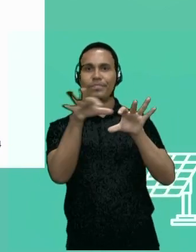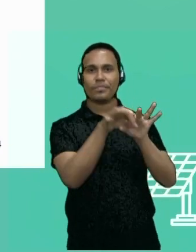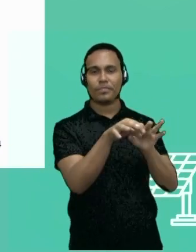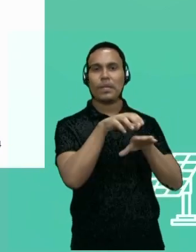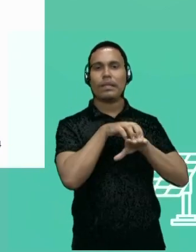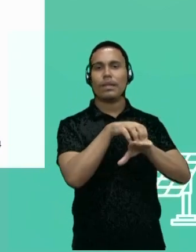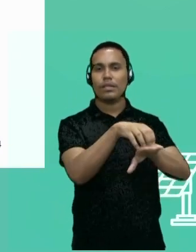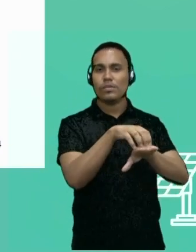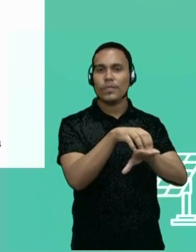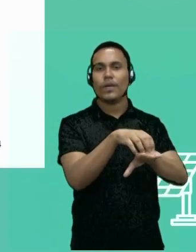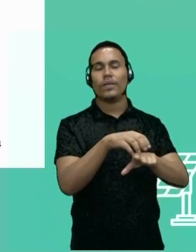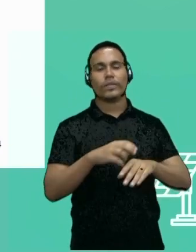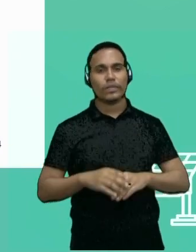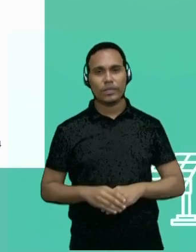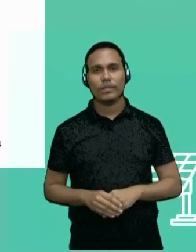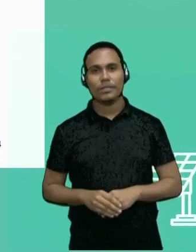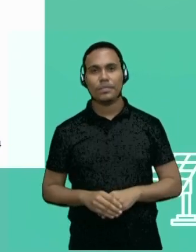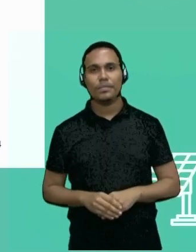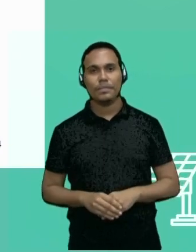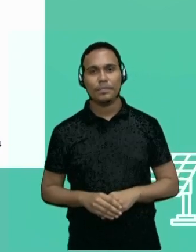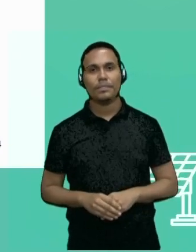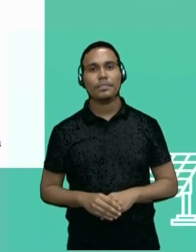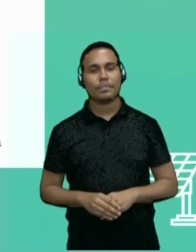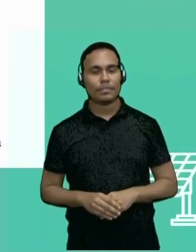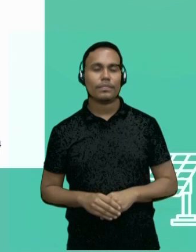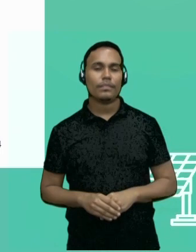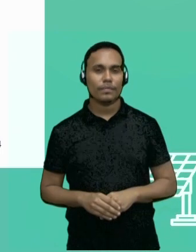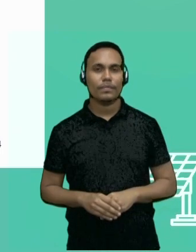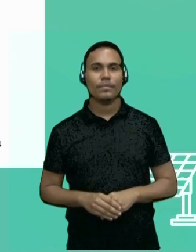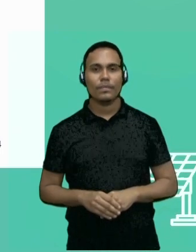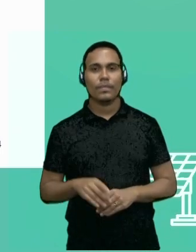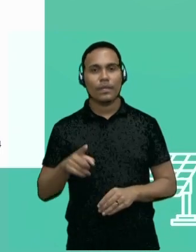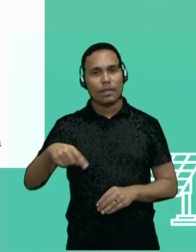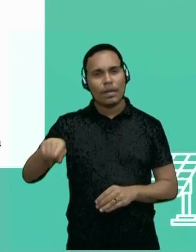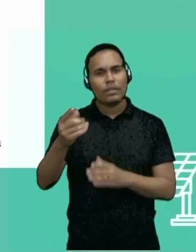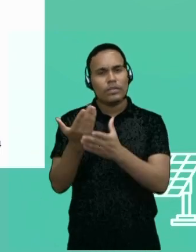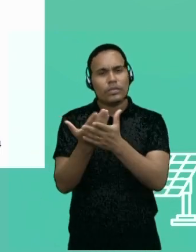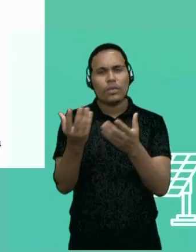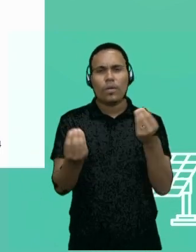We have Wrightbus, as the name reveals, manufacturing hydrogen-powered buses,